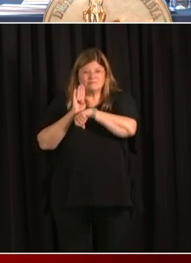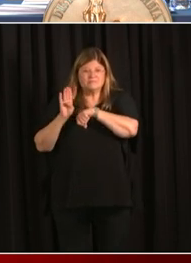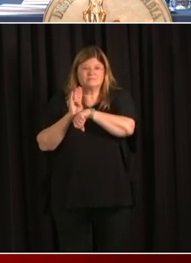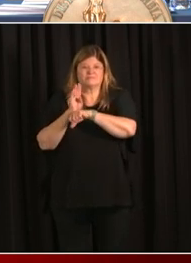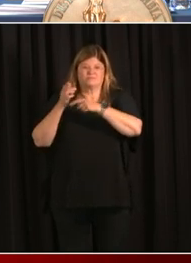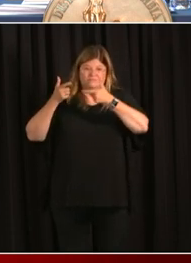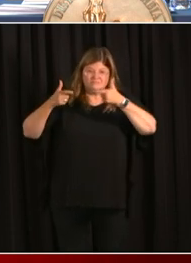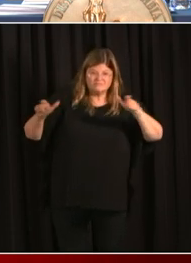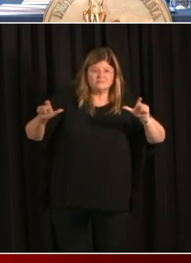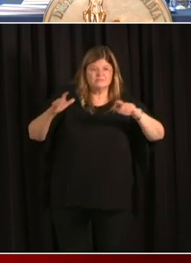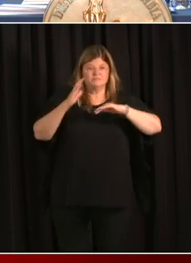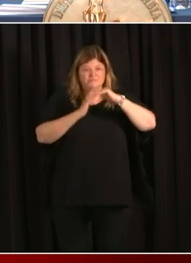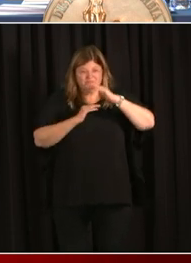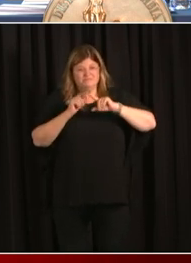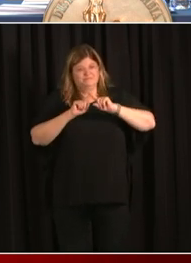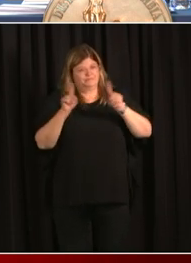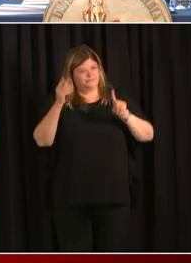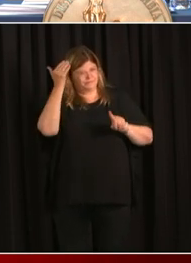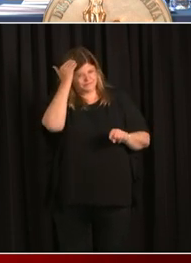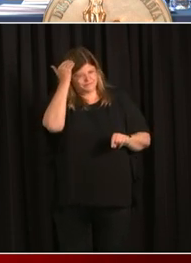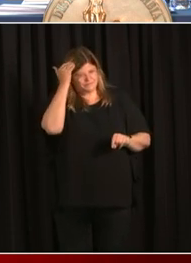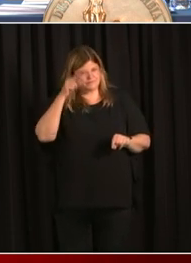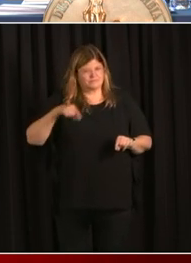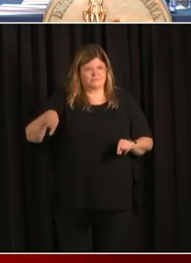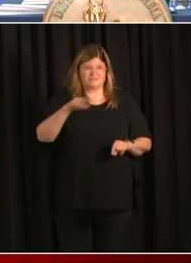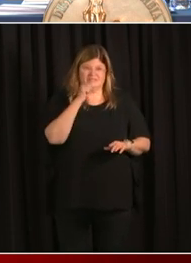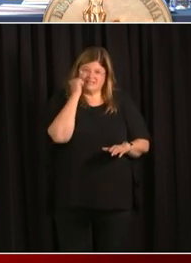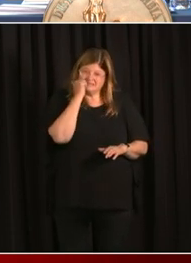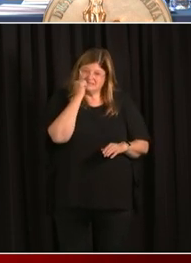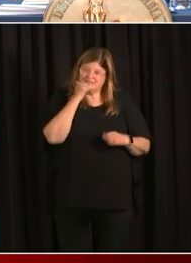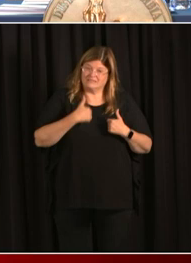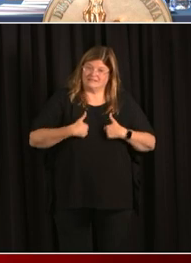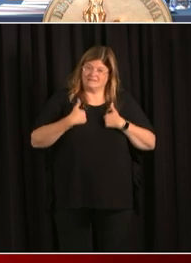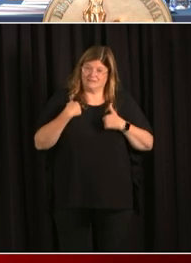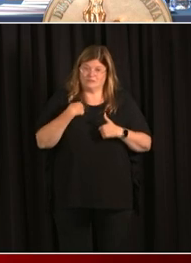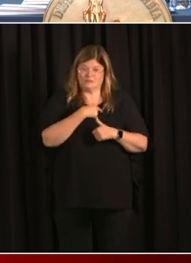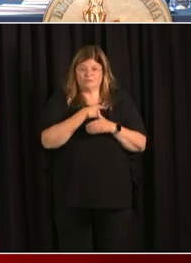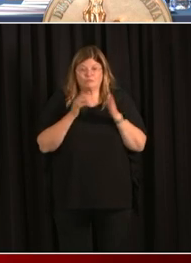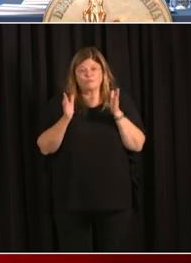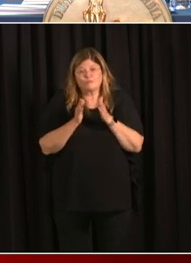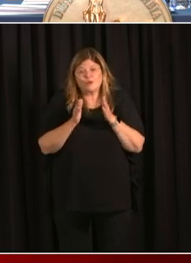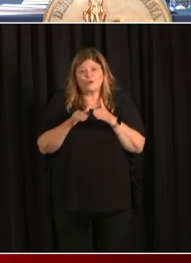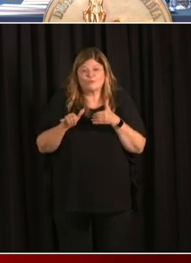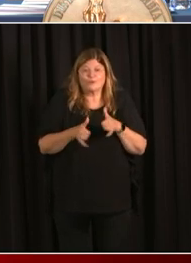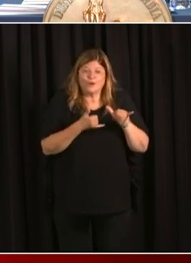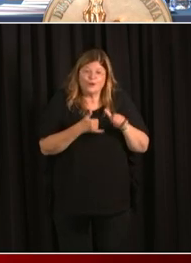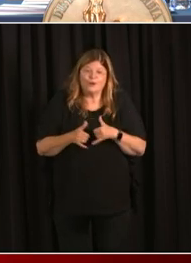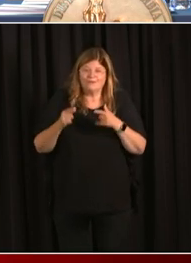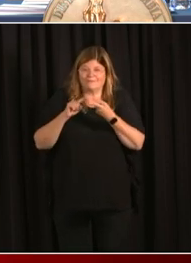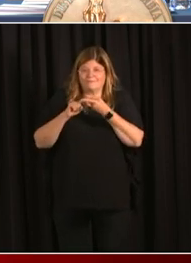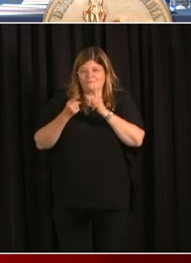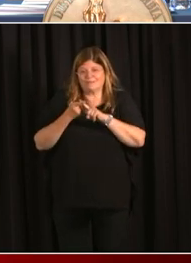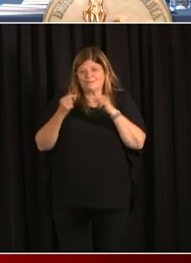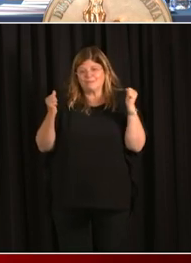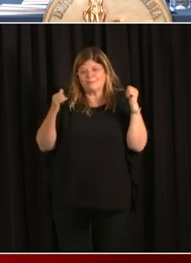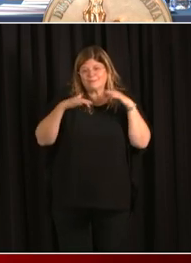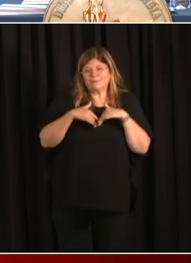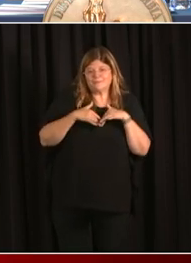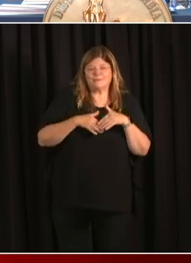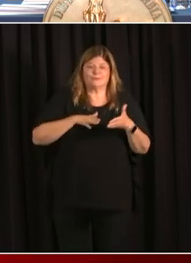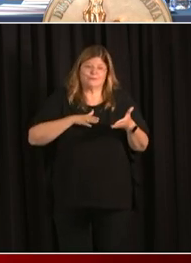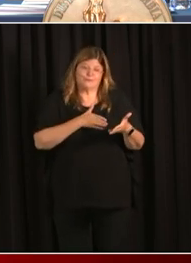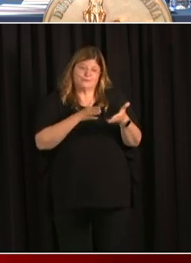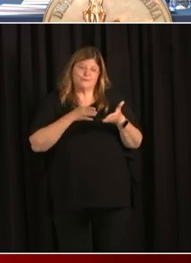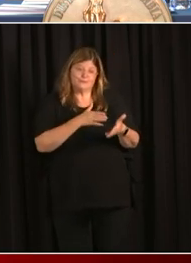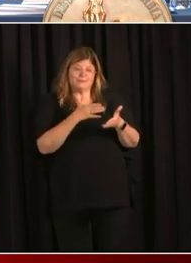know that people in their daily lives have small parties, they have friends over, they go to